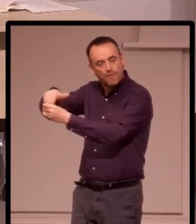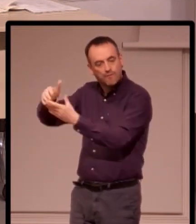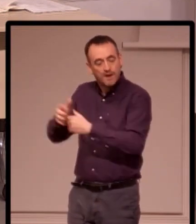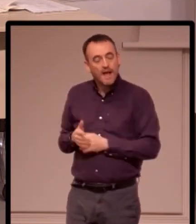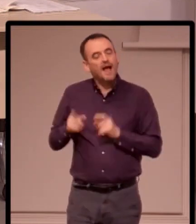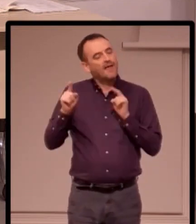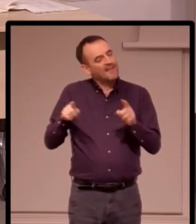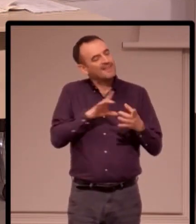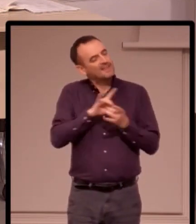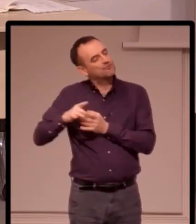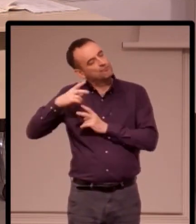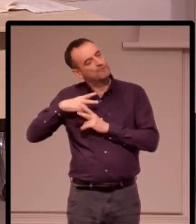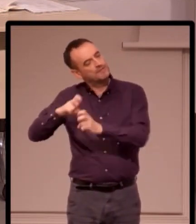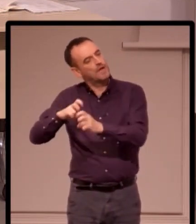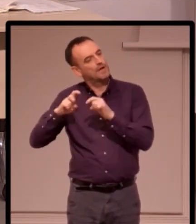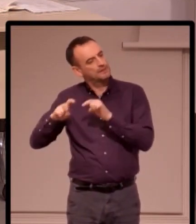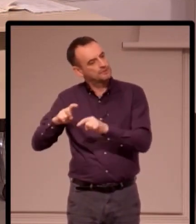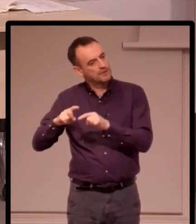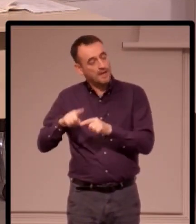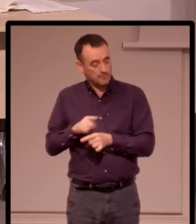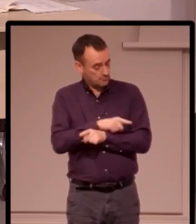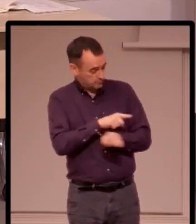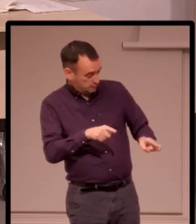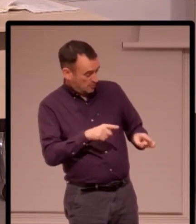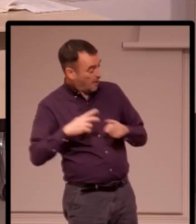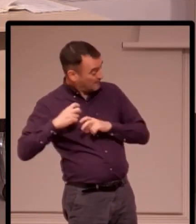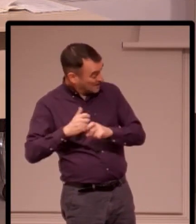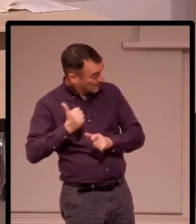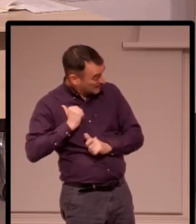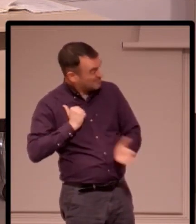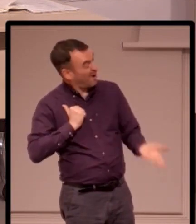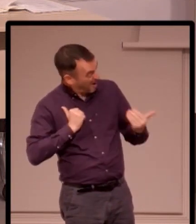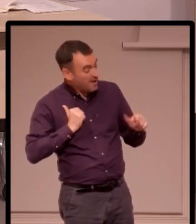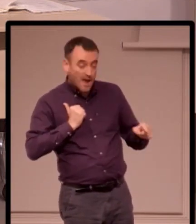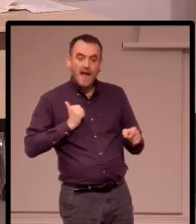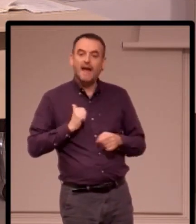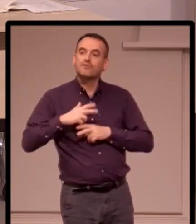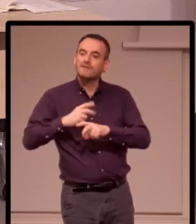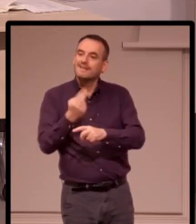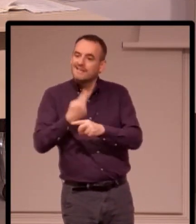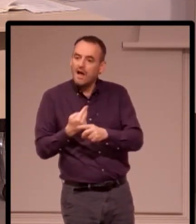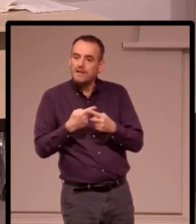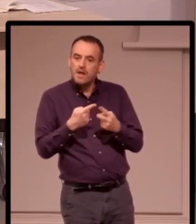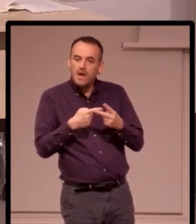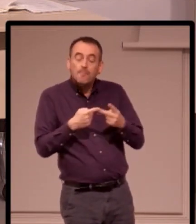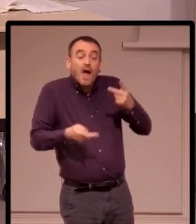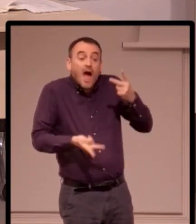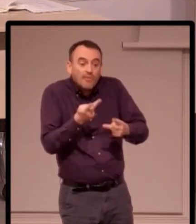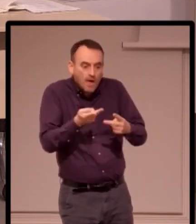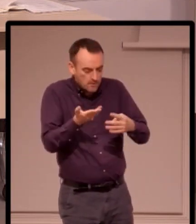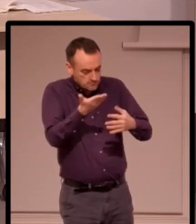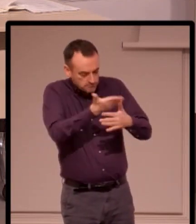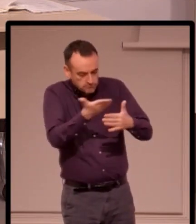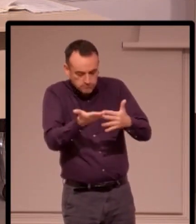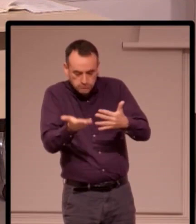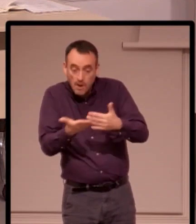is to think about, it's not just about being research participants or involved in research design. It's every element in between, before,